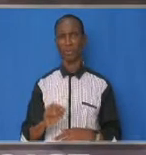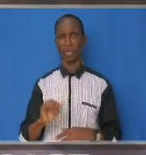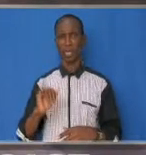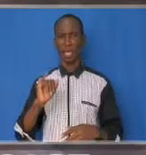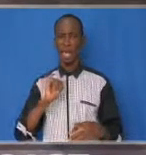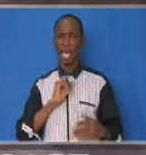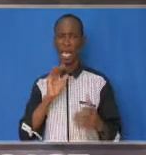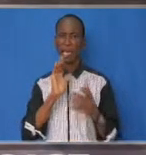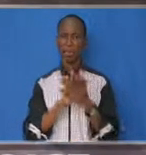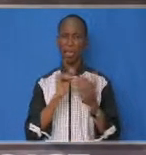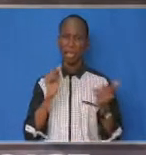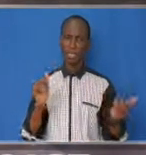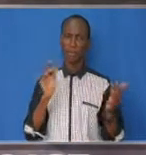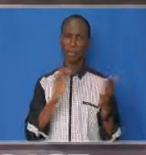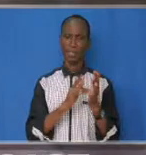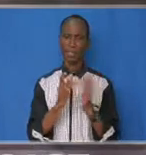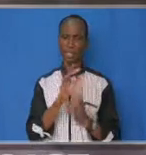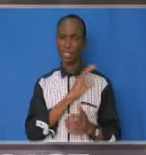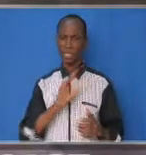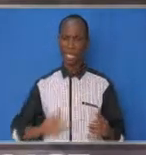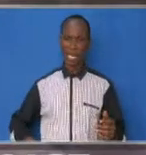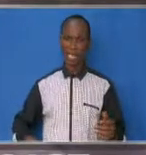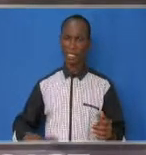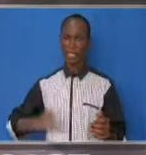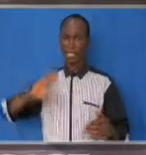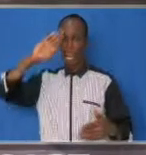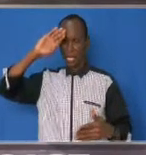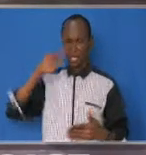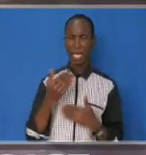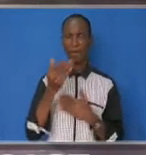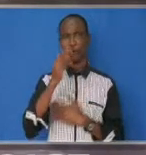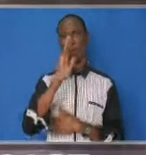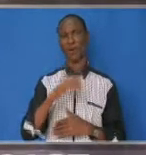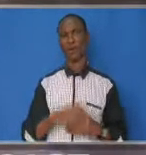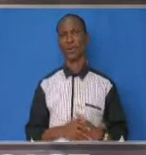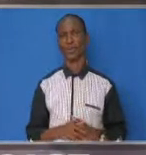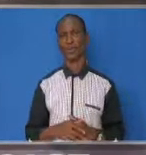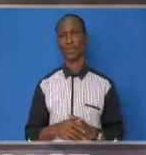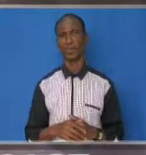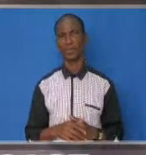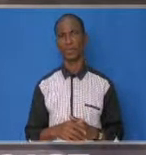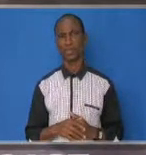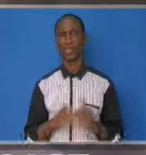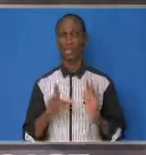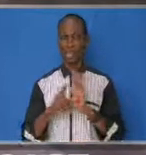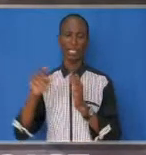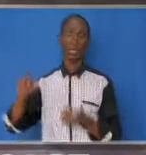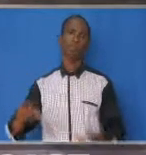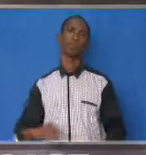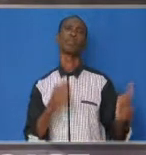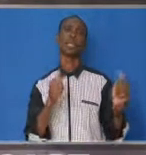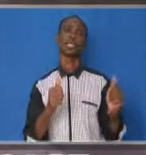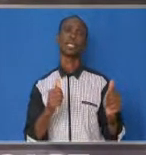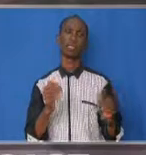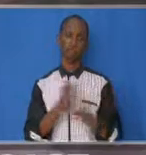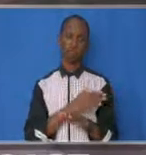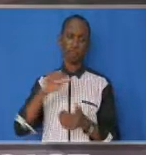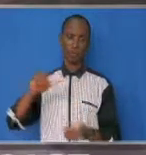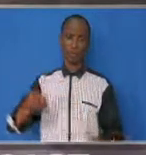believes and submits himself or herself to be baptized, that person will be